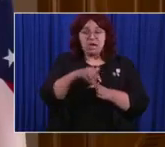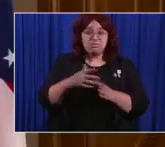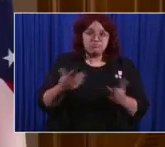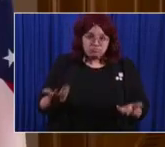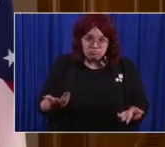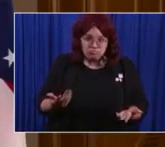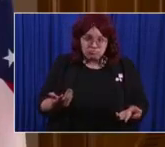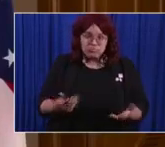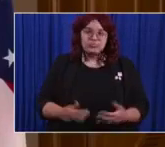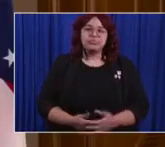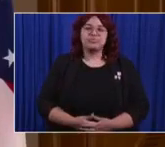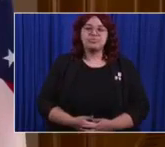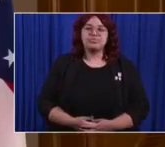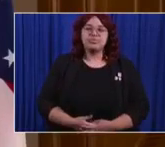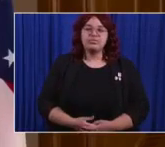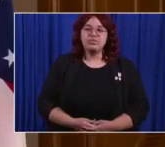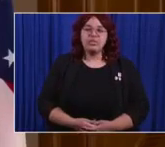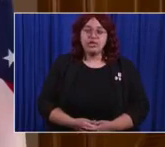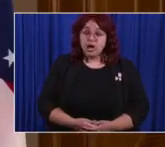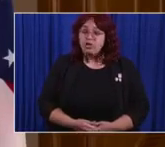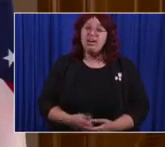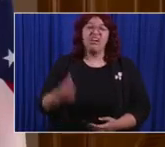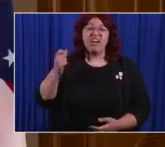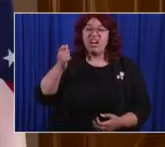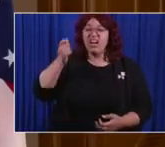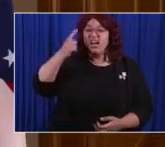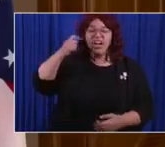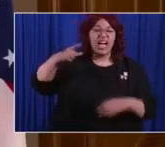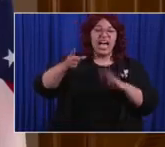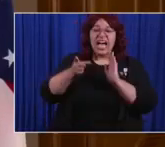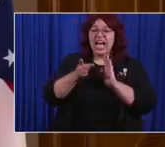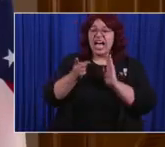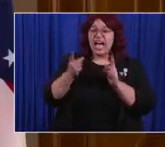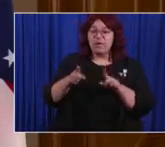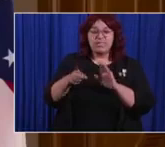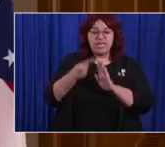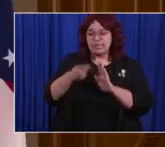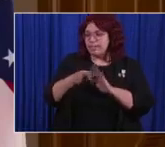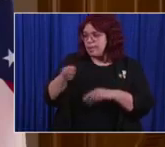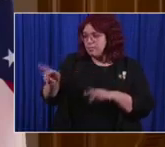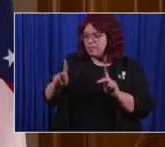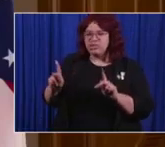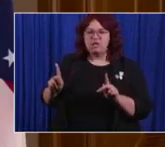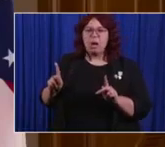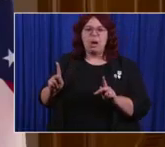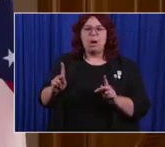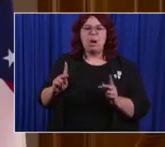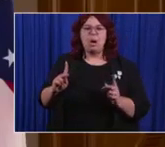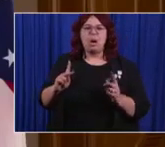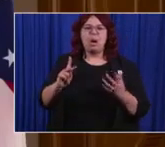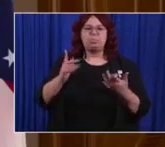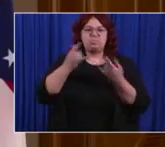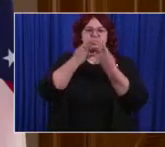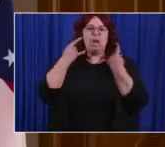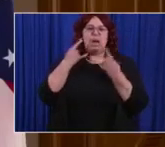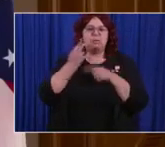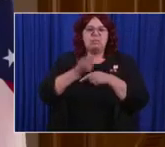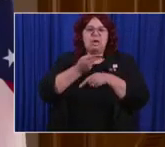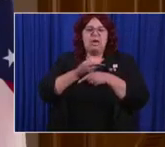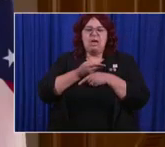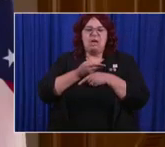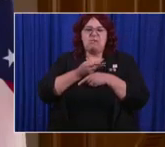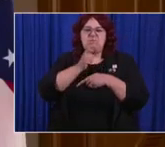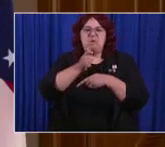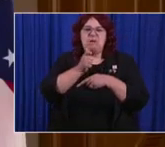very, excited about getting vaccinated. So the answer is, I don't know. I don't think anybody really can predict what